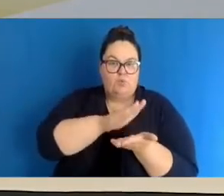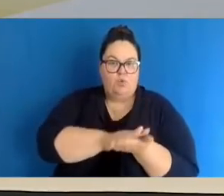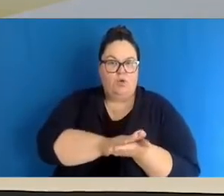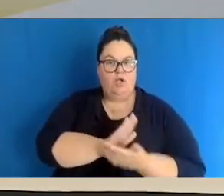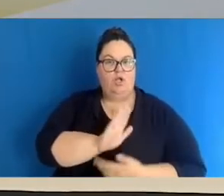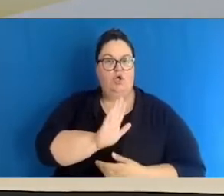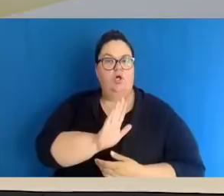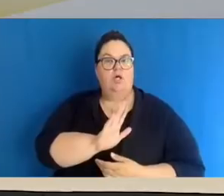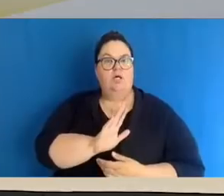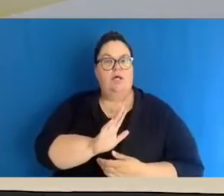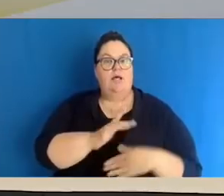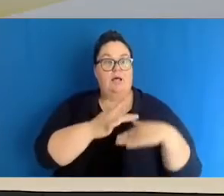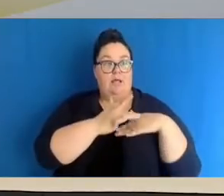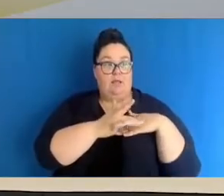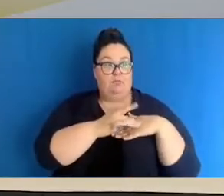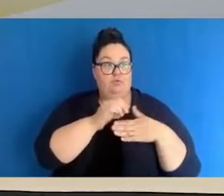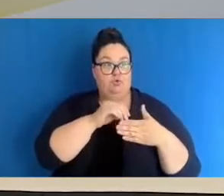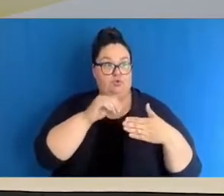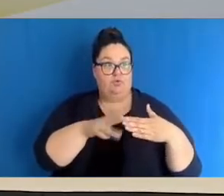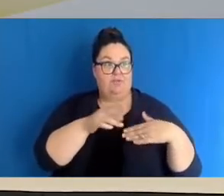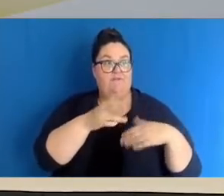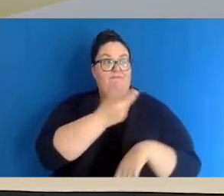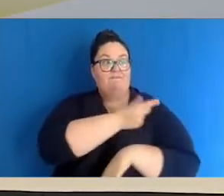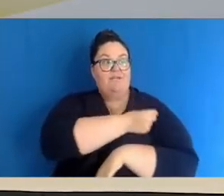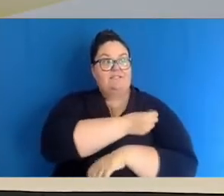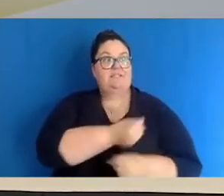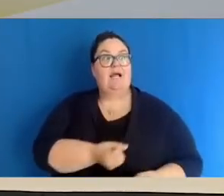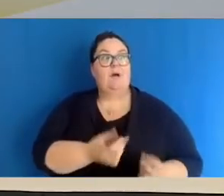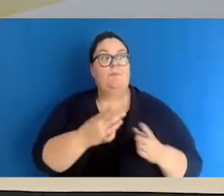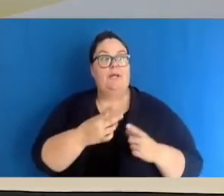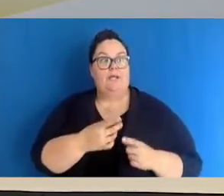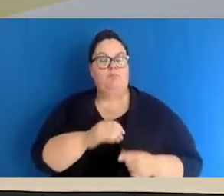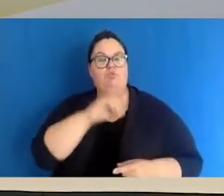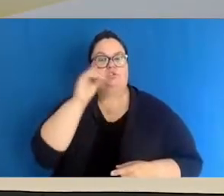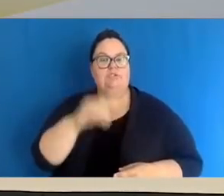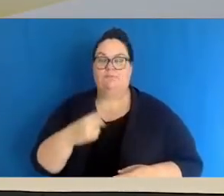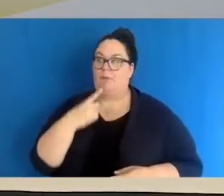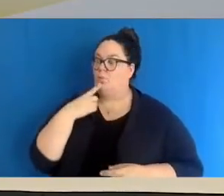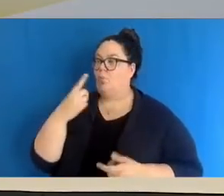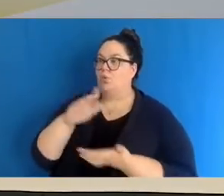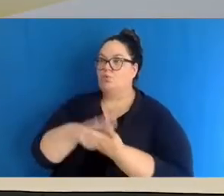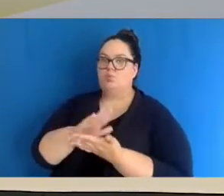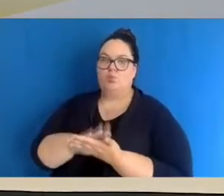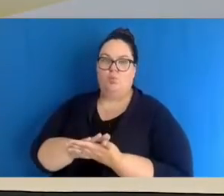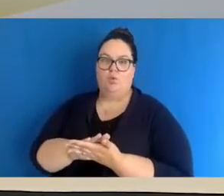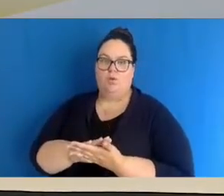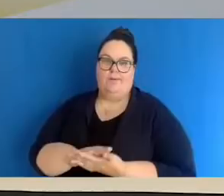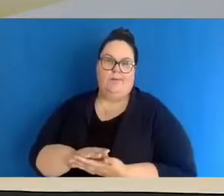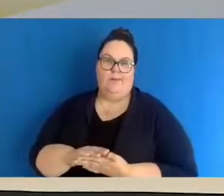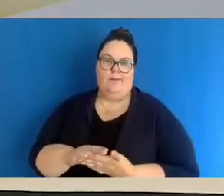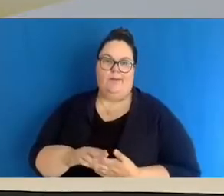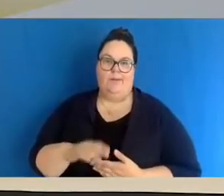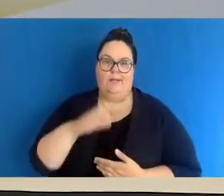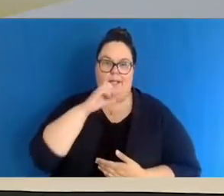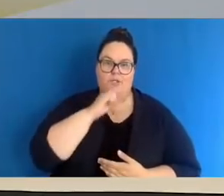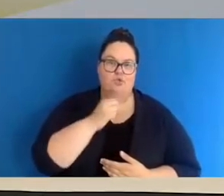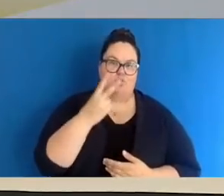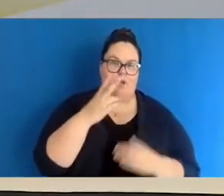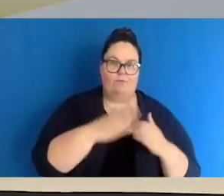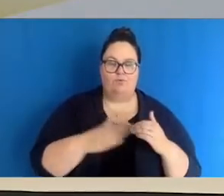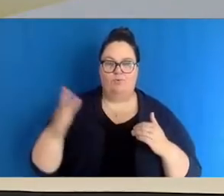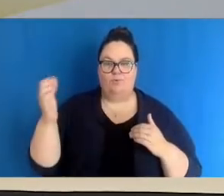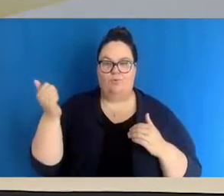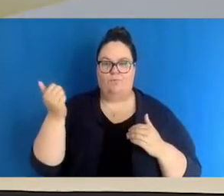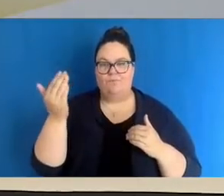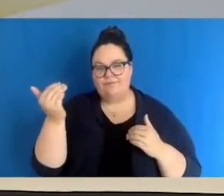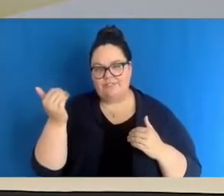of eligible students are vaccinated. So if there's a particular school that has 12 to 17-year-olds or 12 to 15-year-olds,